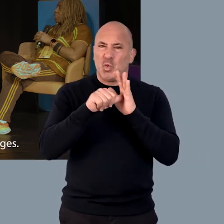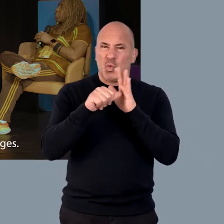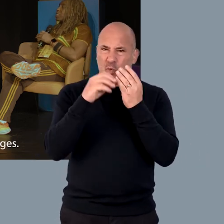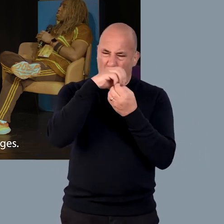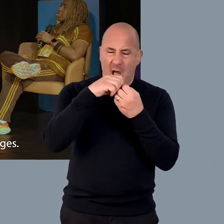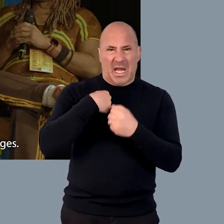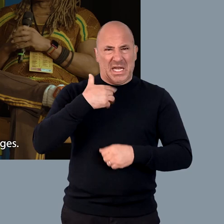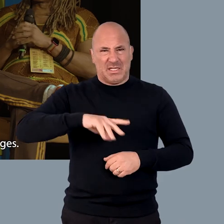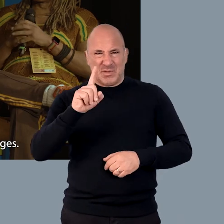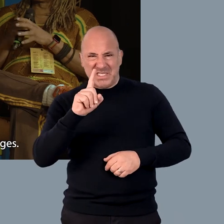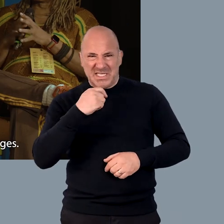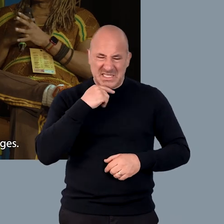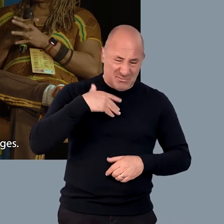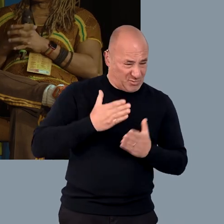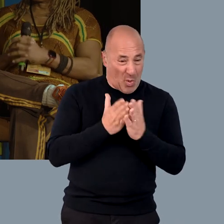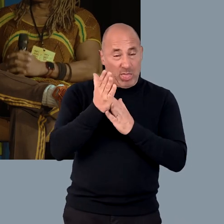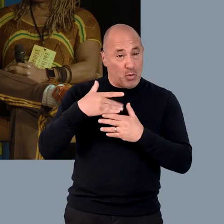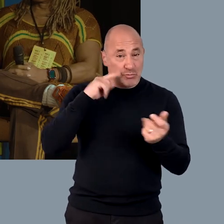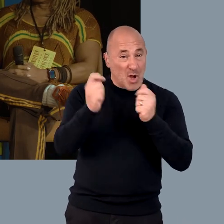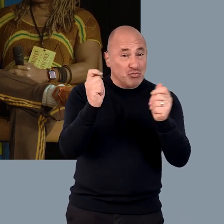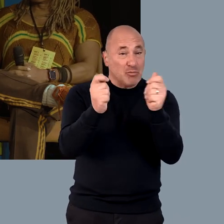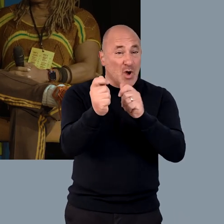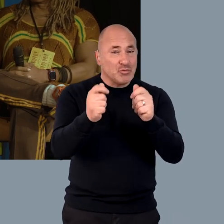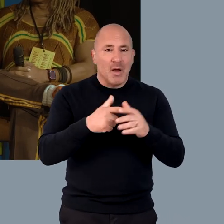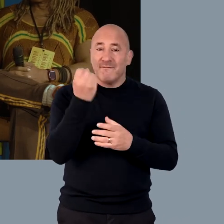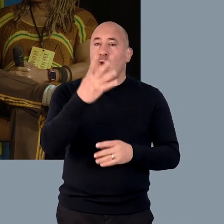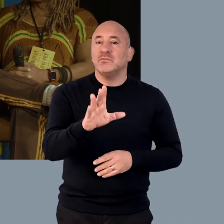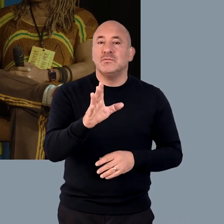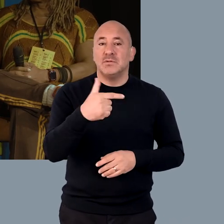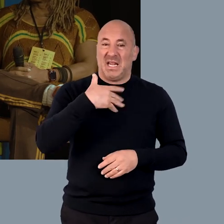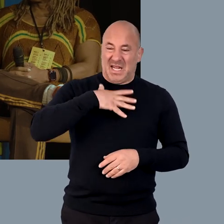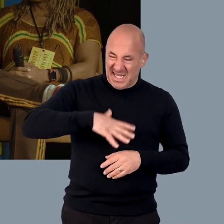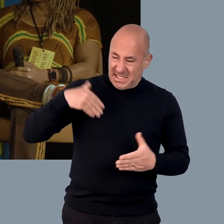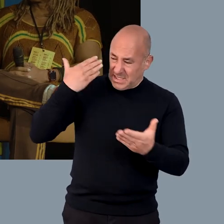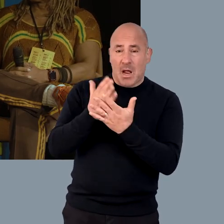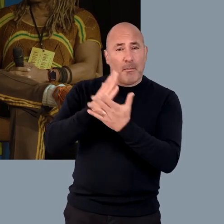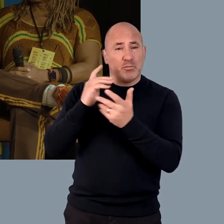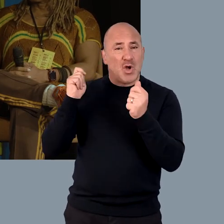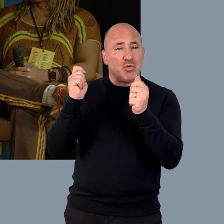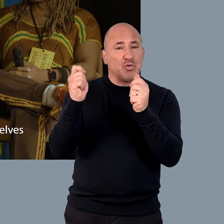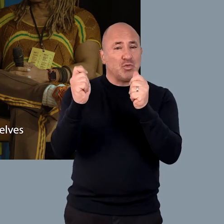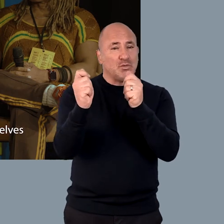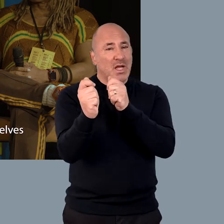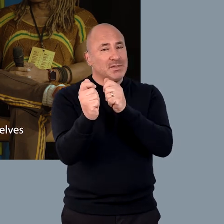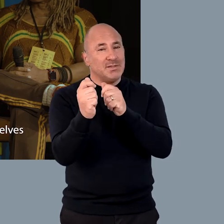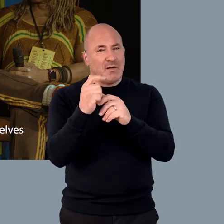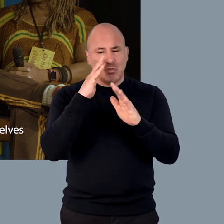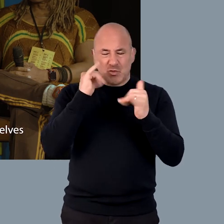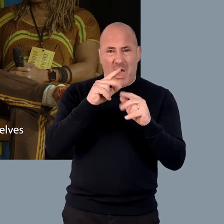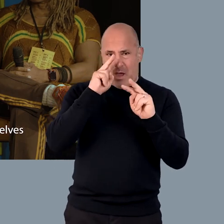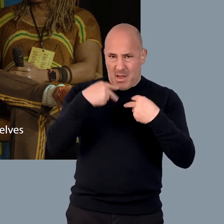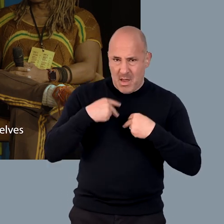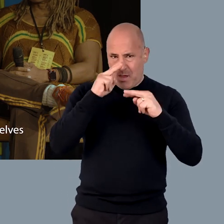it's an ongoing process And that changes I think people forget that That your needs change over time and we have to keep